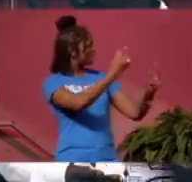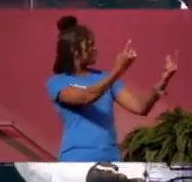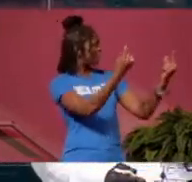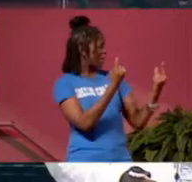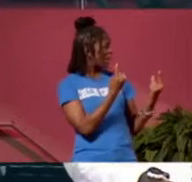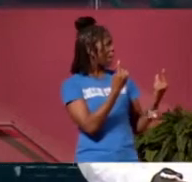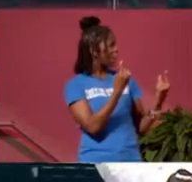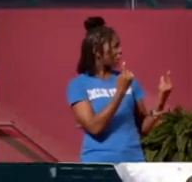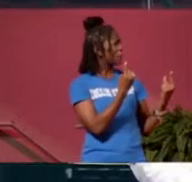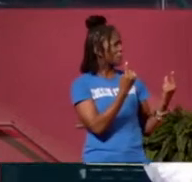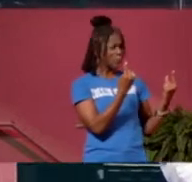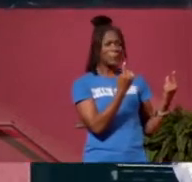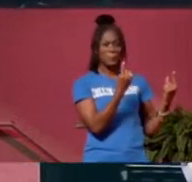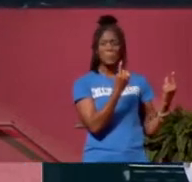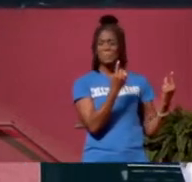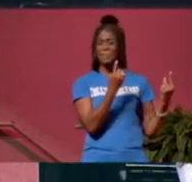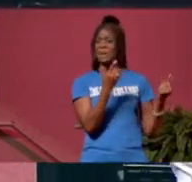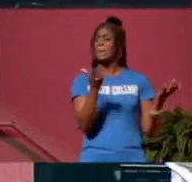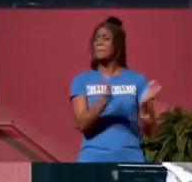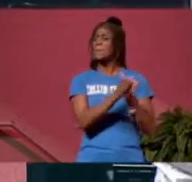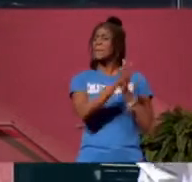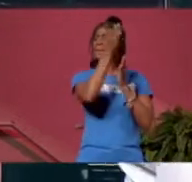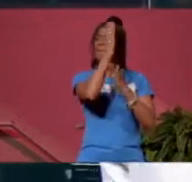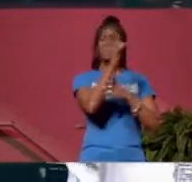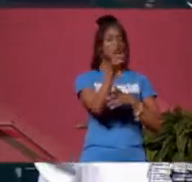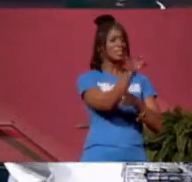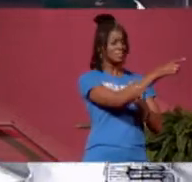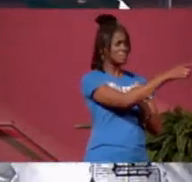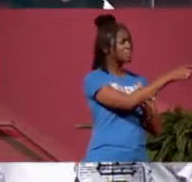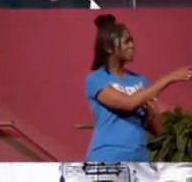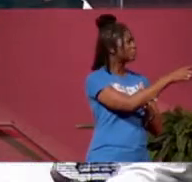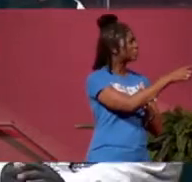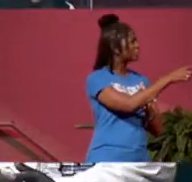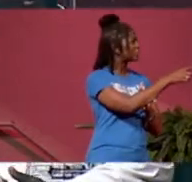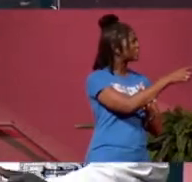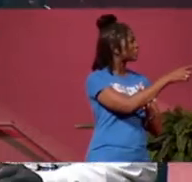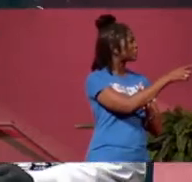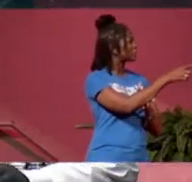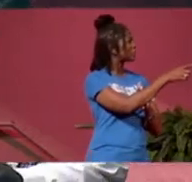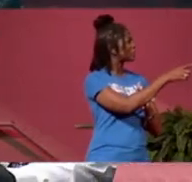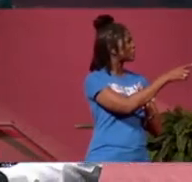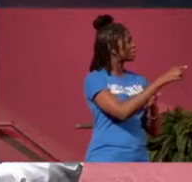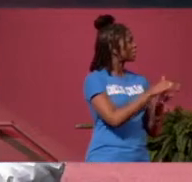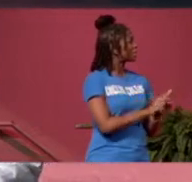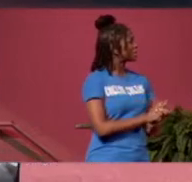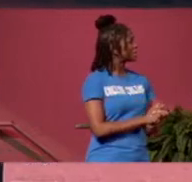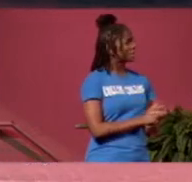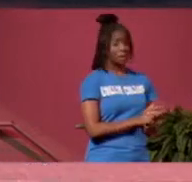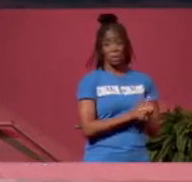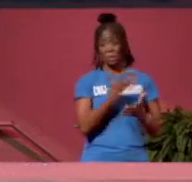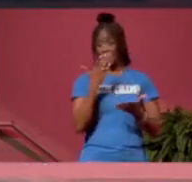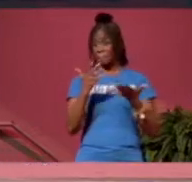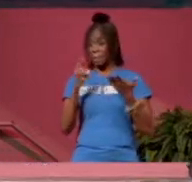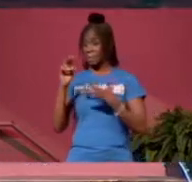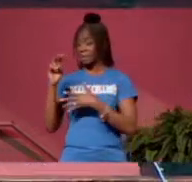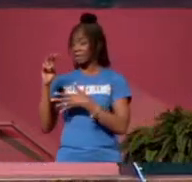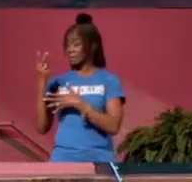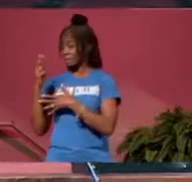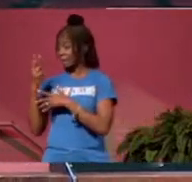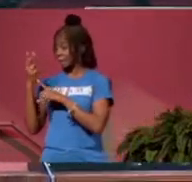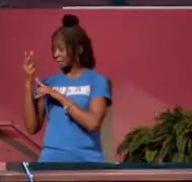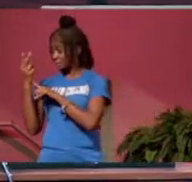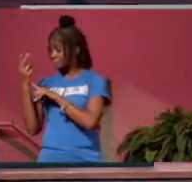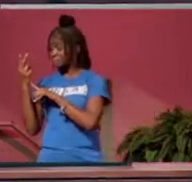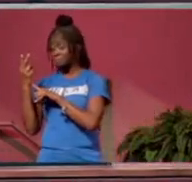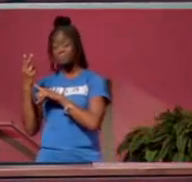is depositing in your midst. Come on, come on. Here's my second call. Here's my second call. Here's my second call. Here's my second